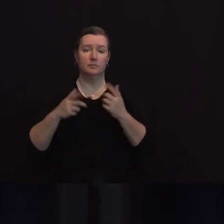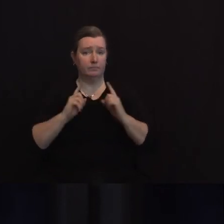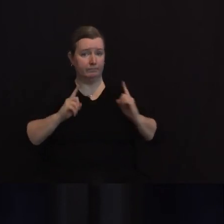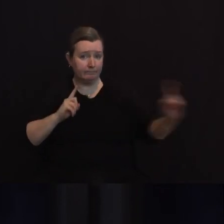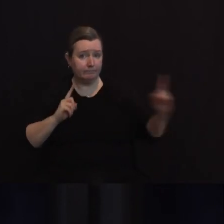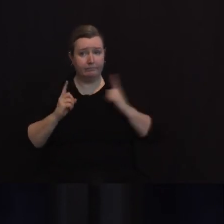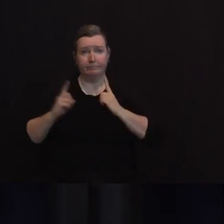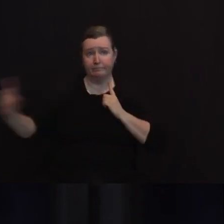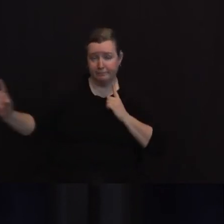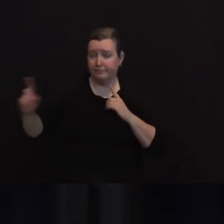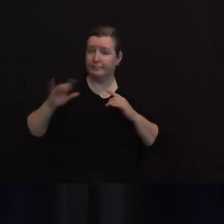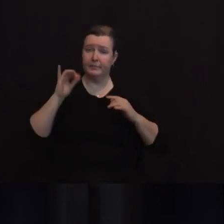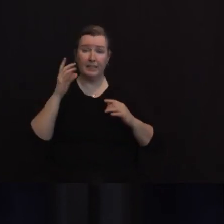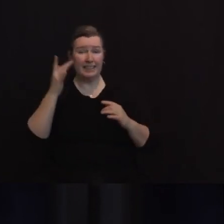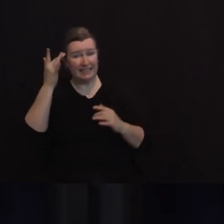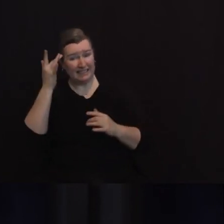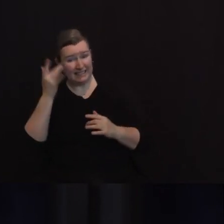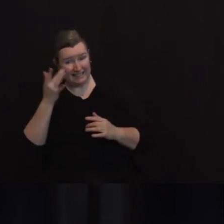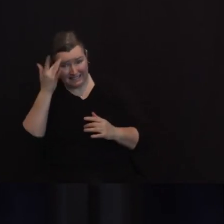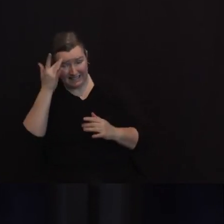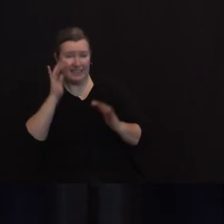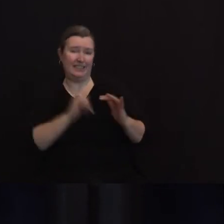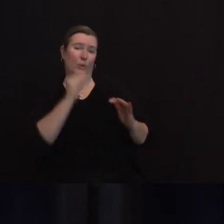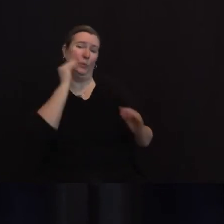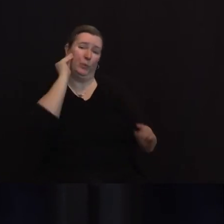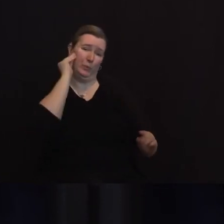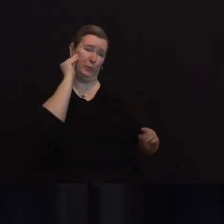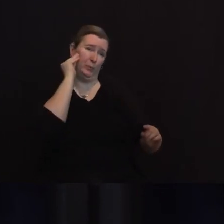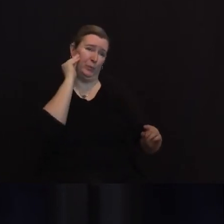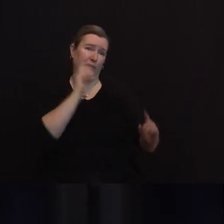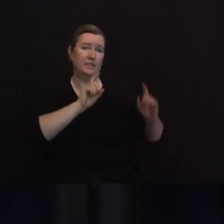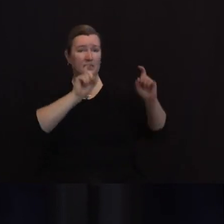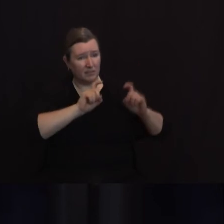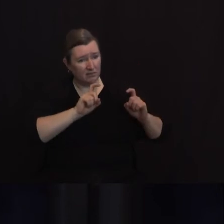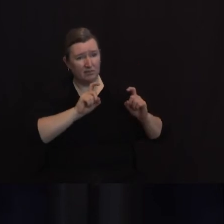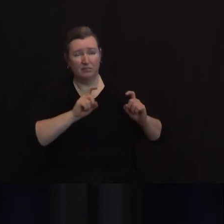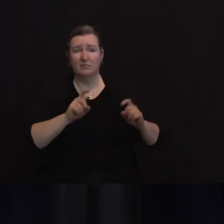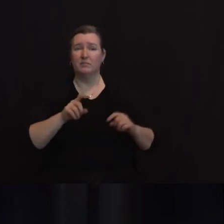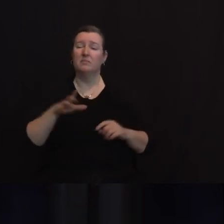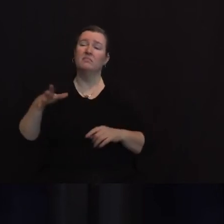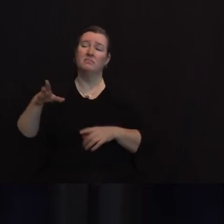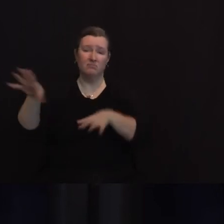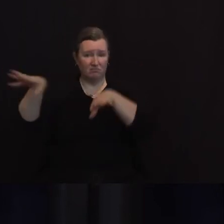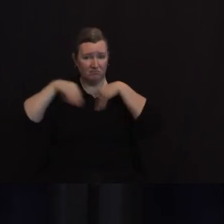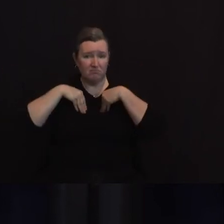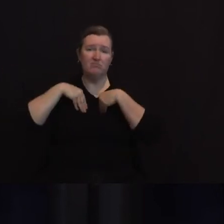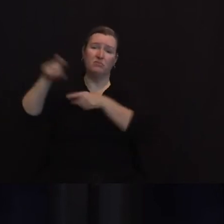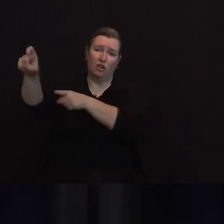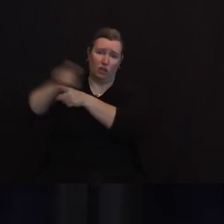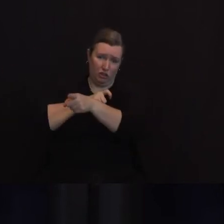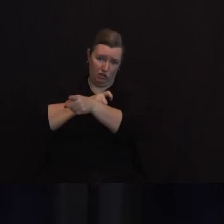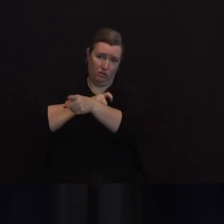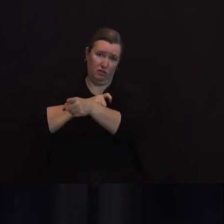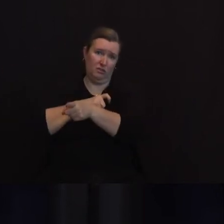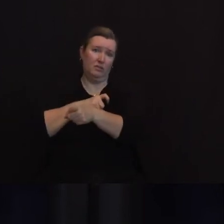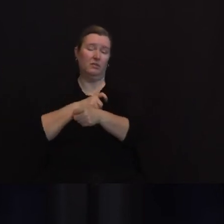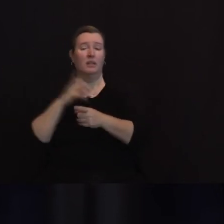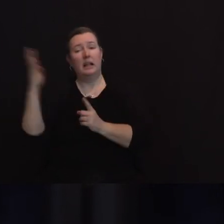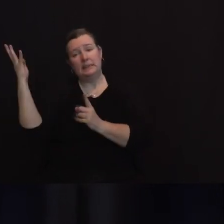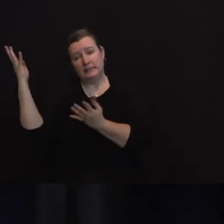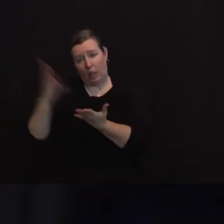and remember, for each other and for us all, please take the call and download the COVID Alert NJ app. Thank